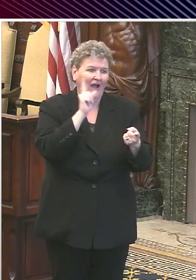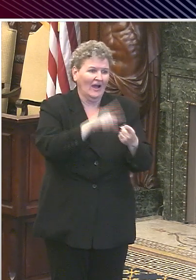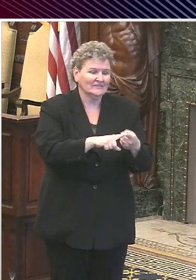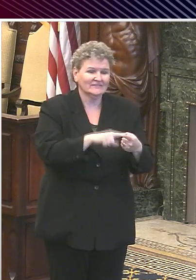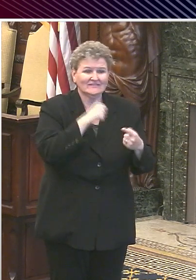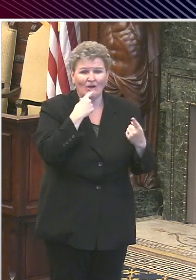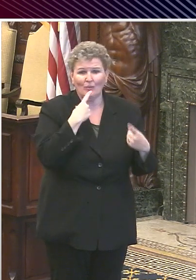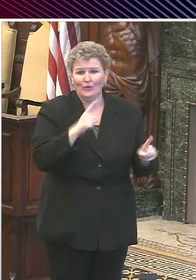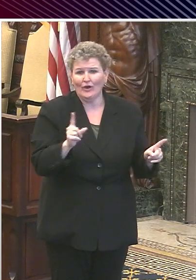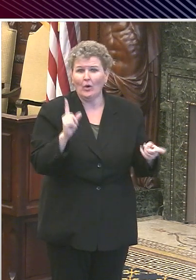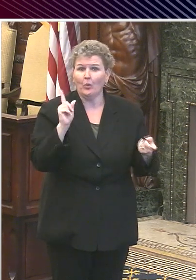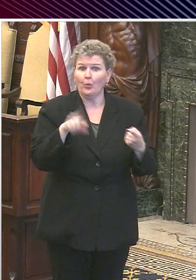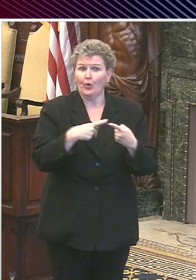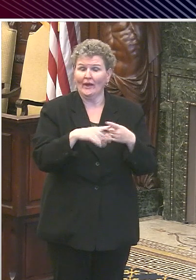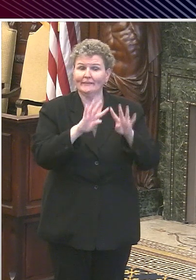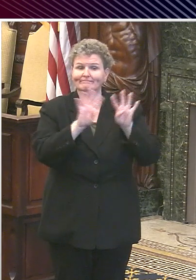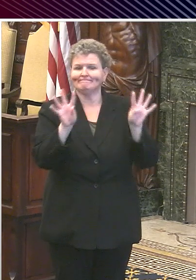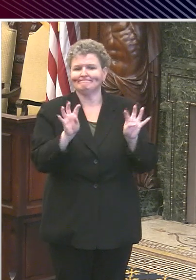to be.